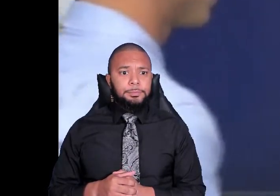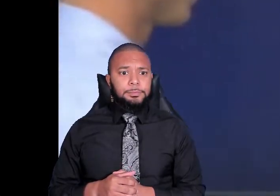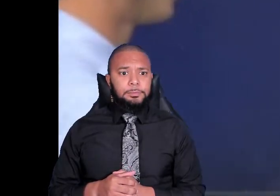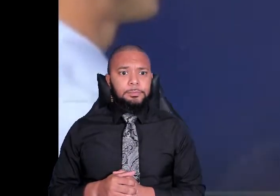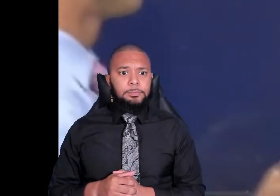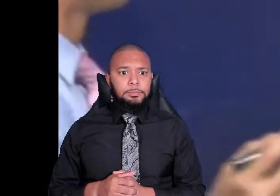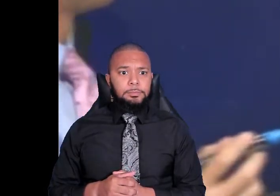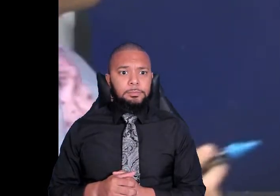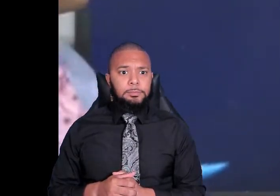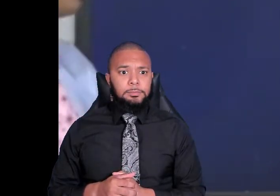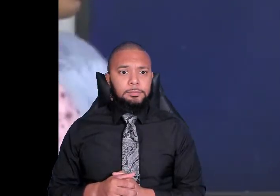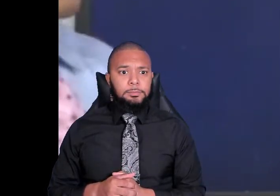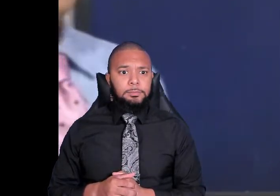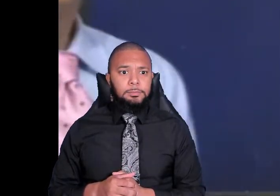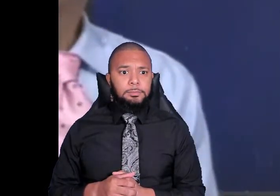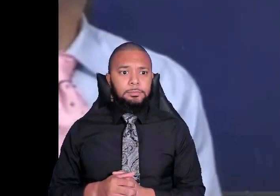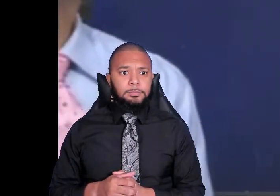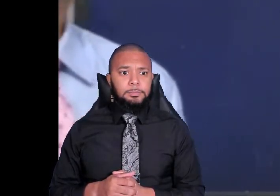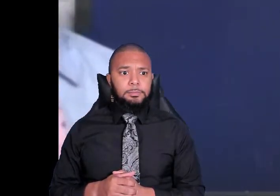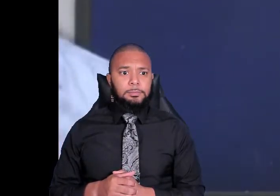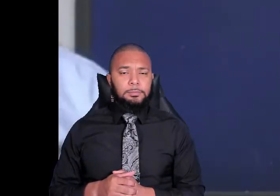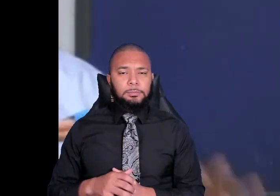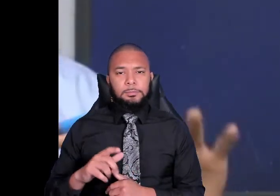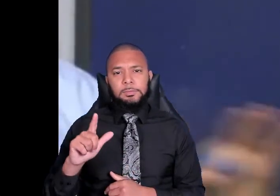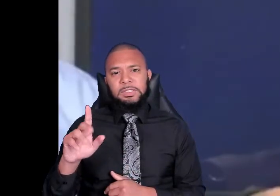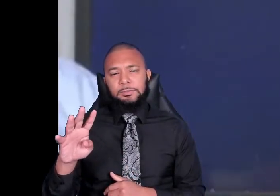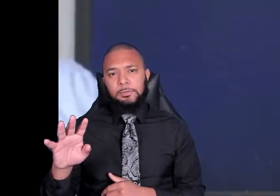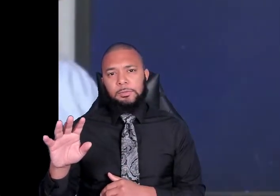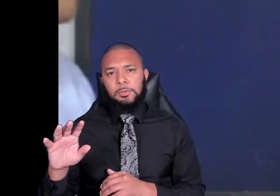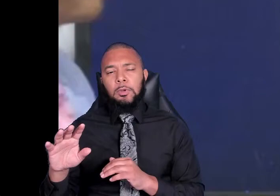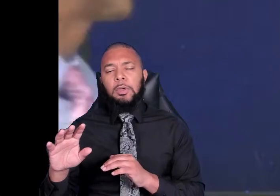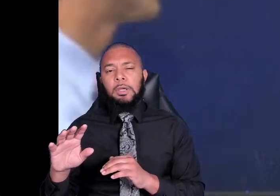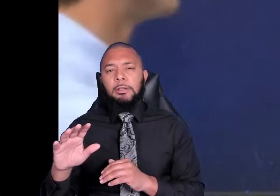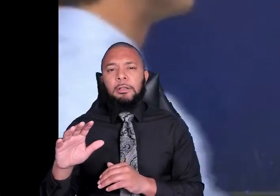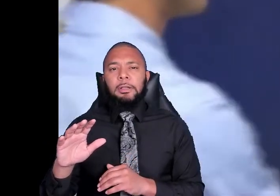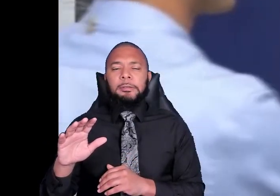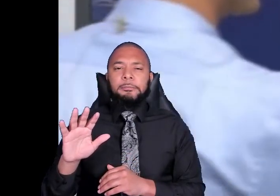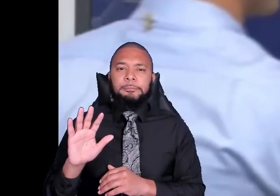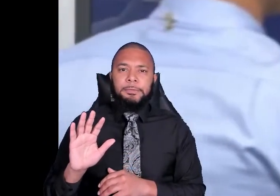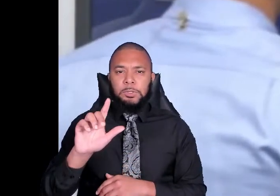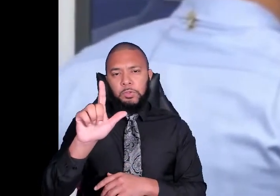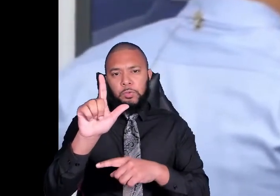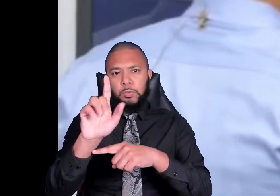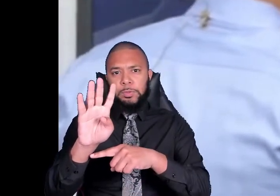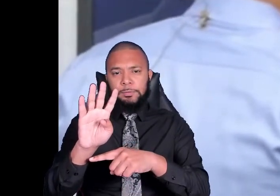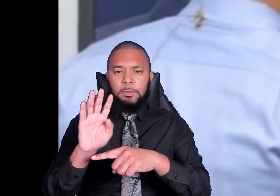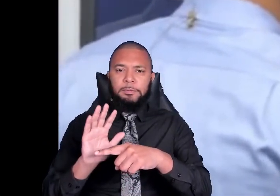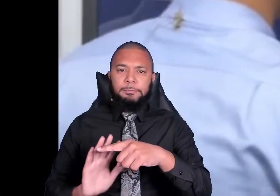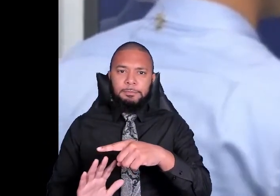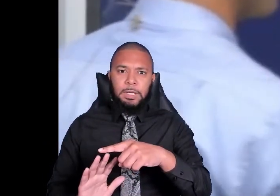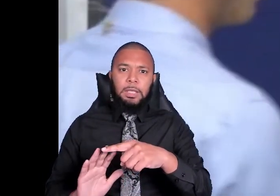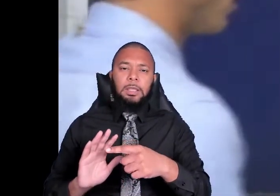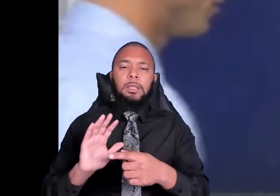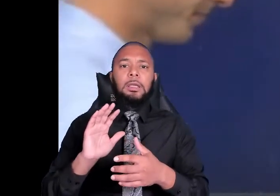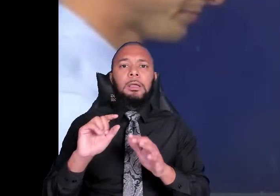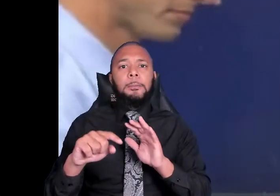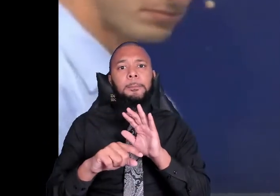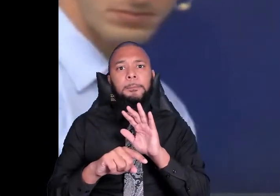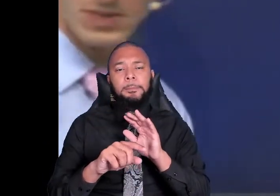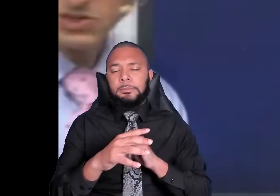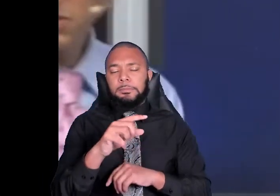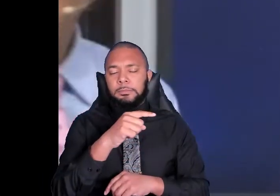24 fifths minus 24 fifths is nothing. Now 7 is the same thing as 7 over